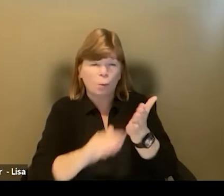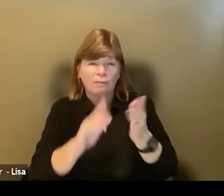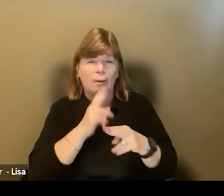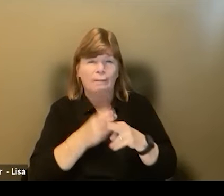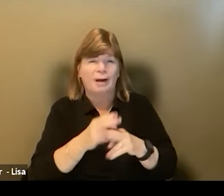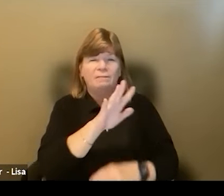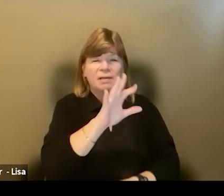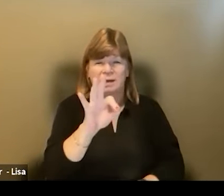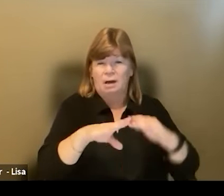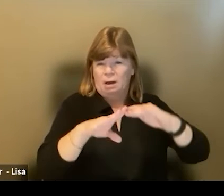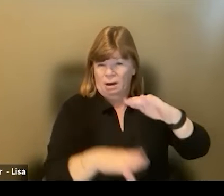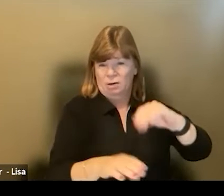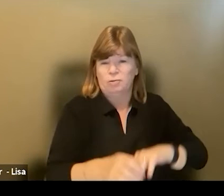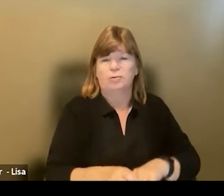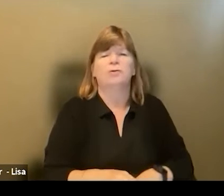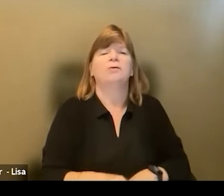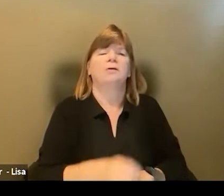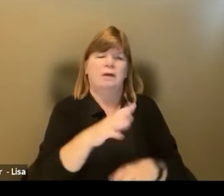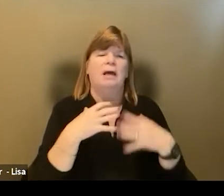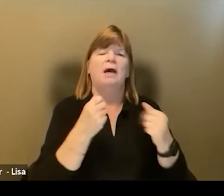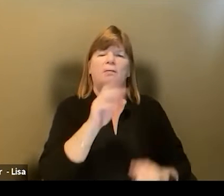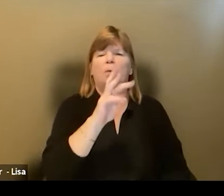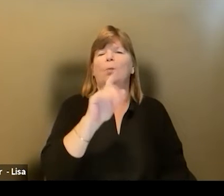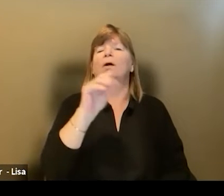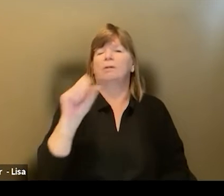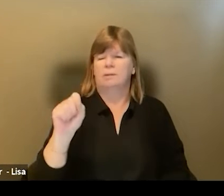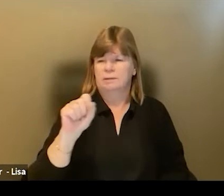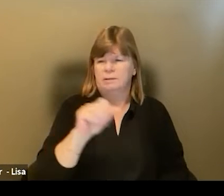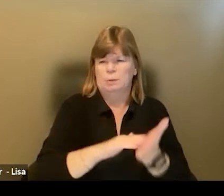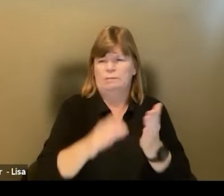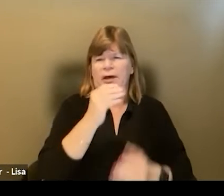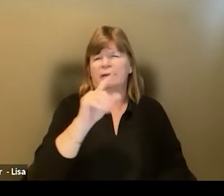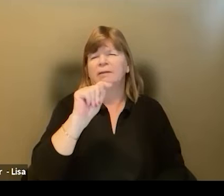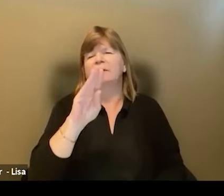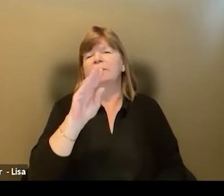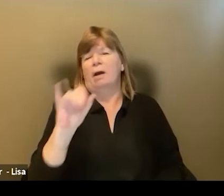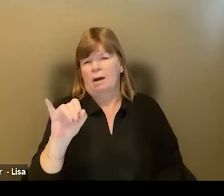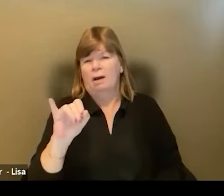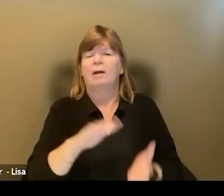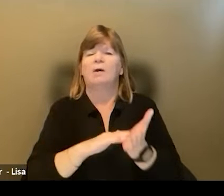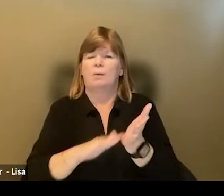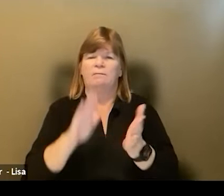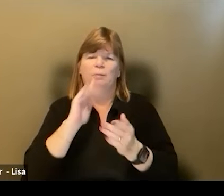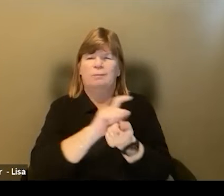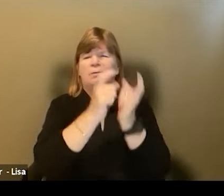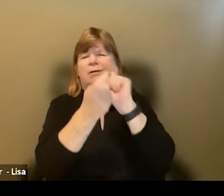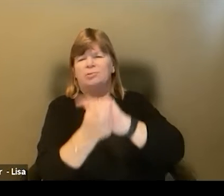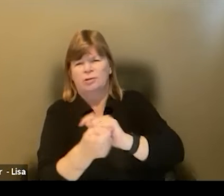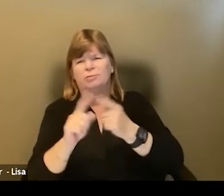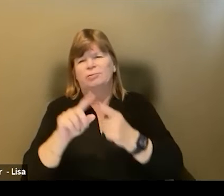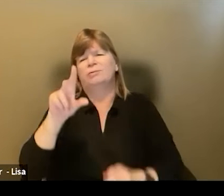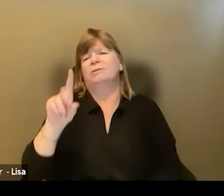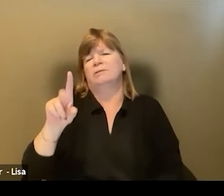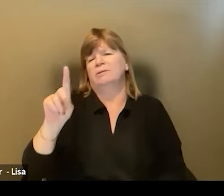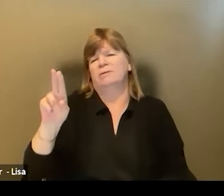referenced the 59 and under, which will be the Health and Wellness waiver, and the traumatic brain injury waiver will transition oversight to Division